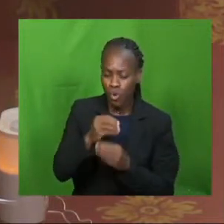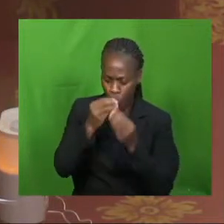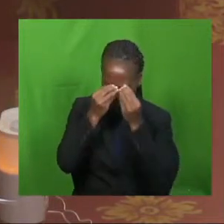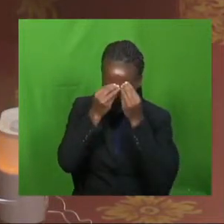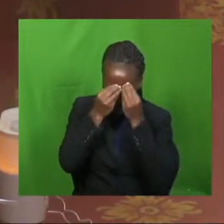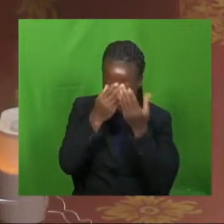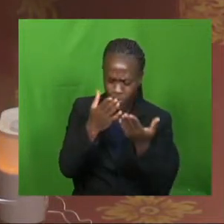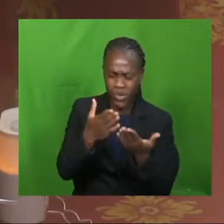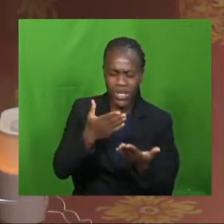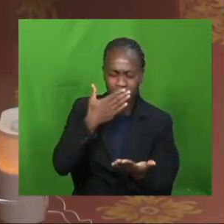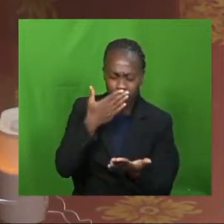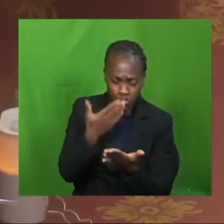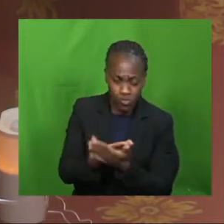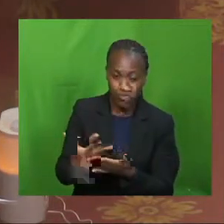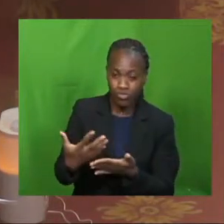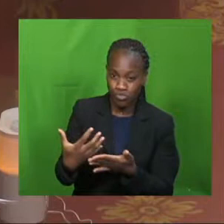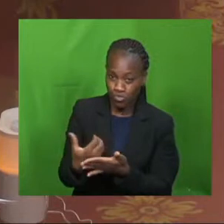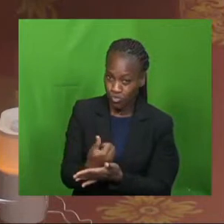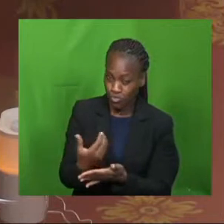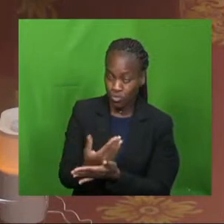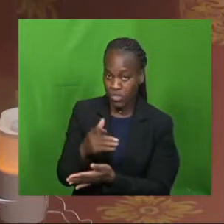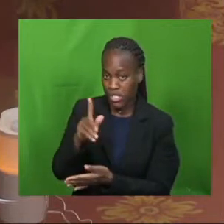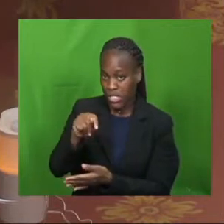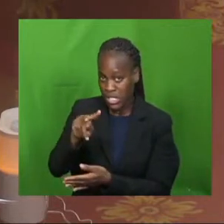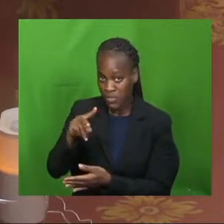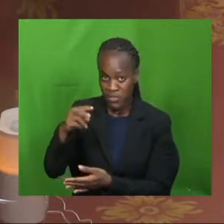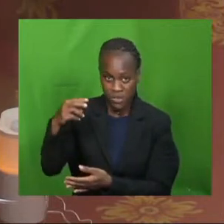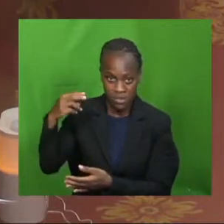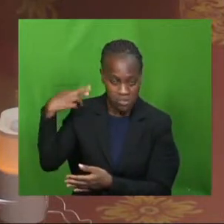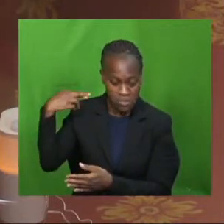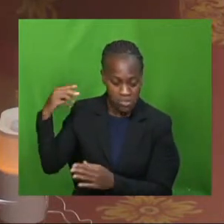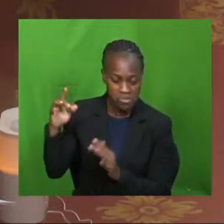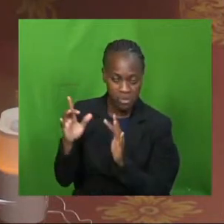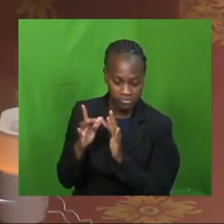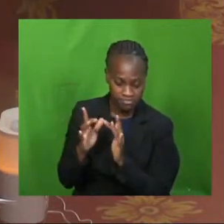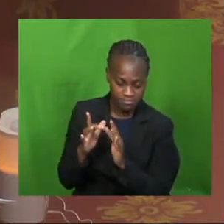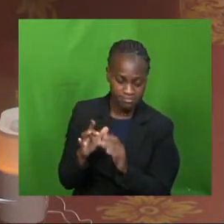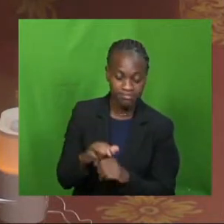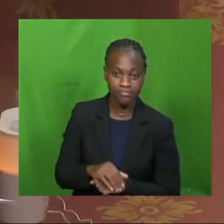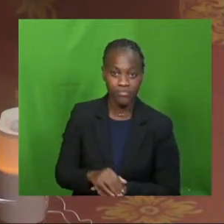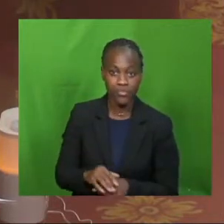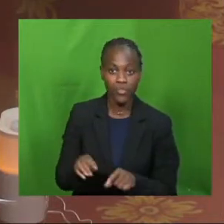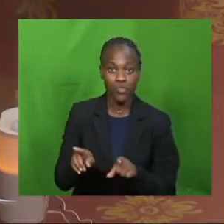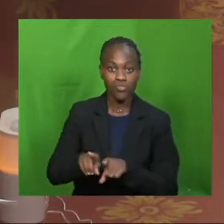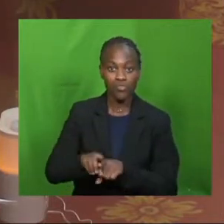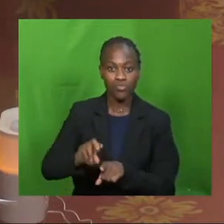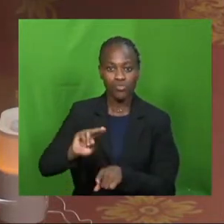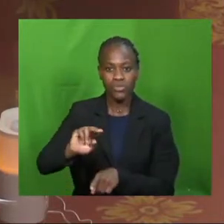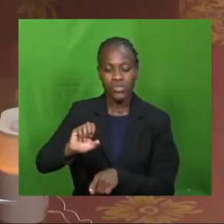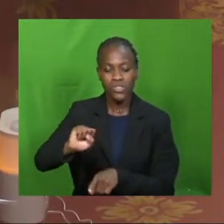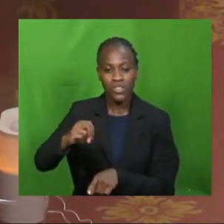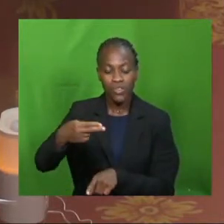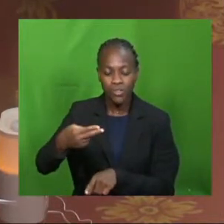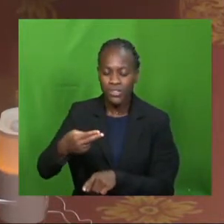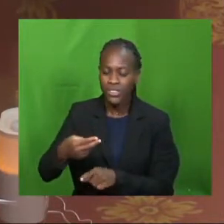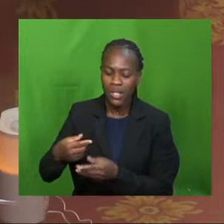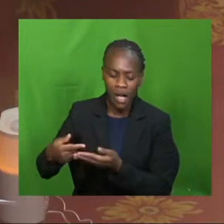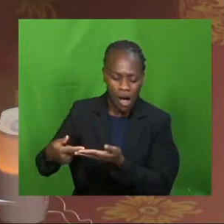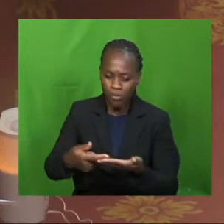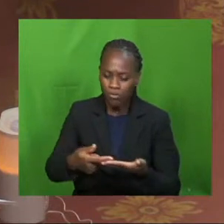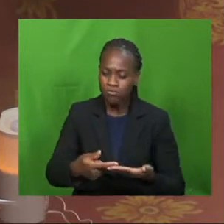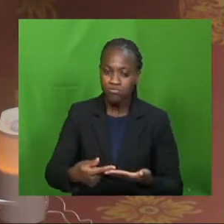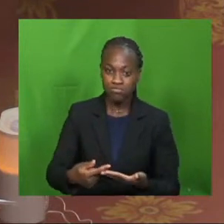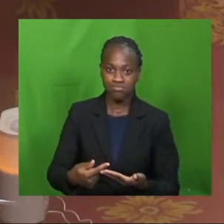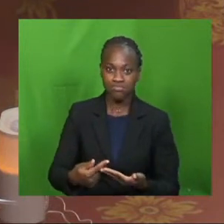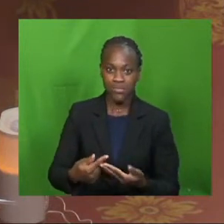airwaves. Consequently, the Ministry resumed engagements with stakeholders with the view to solicit their input into the drafting of the new